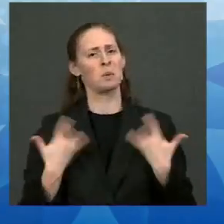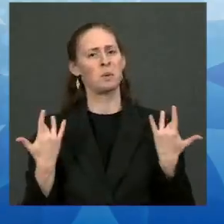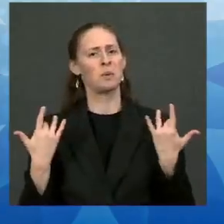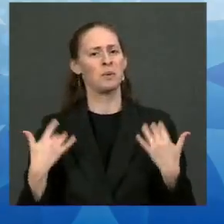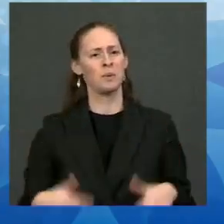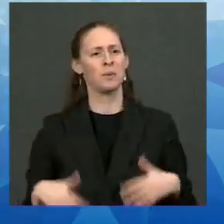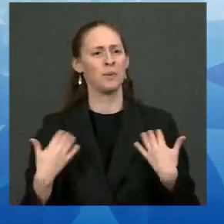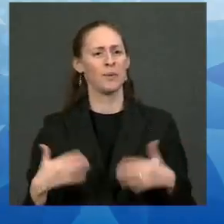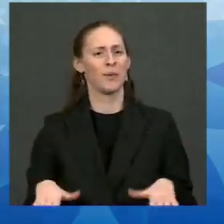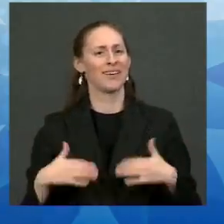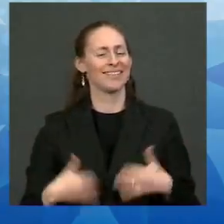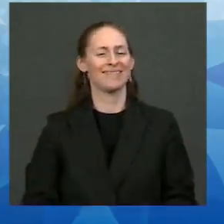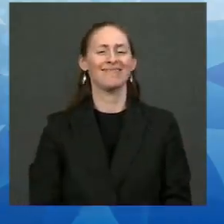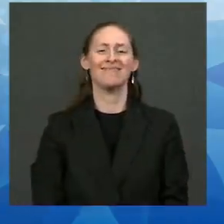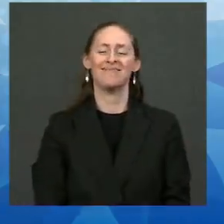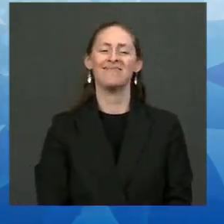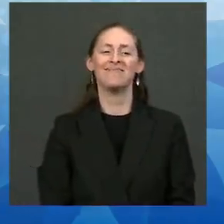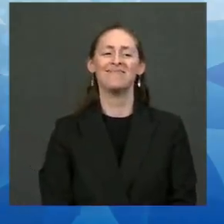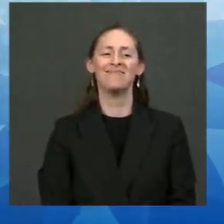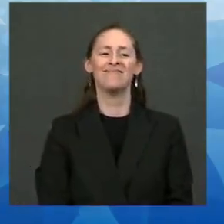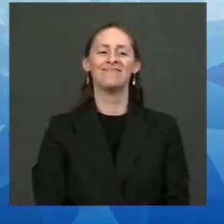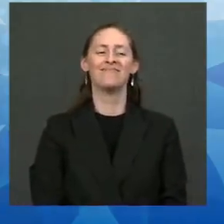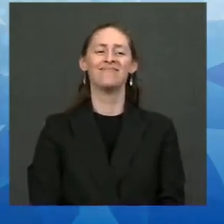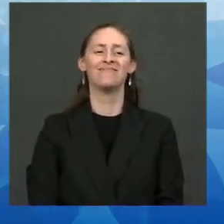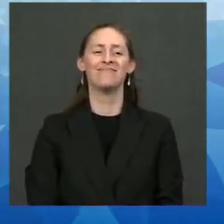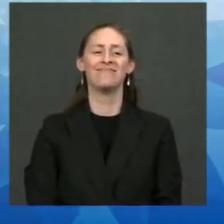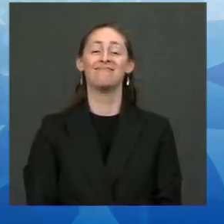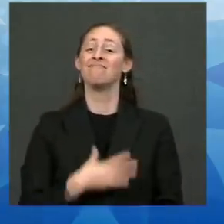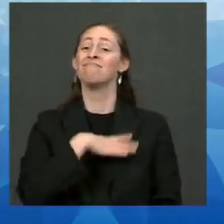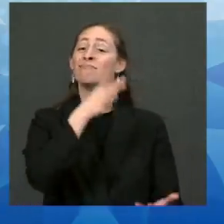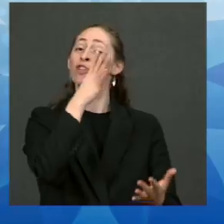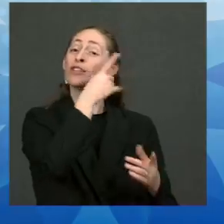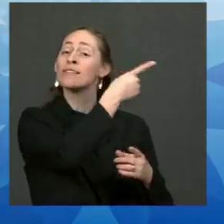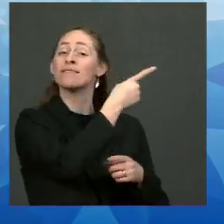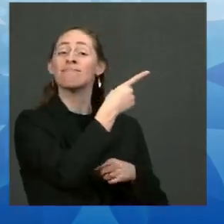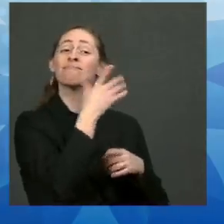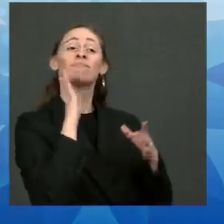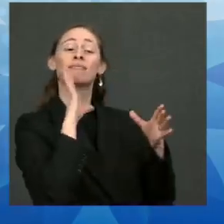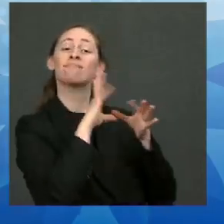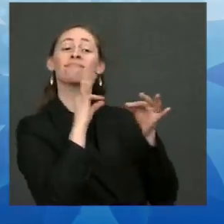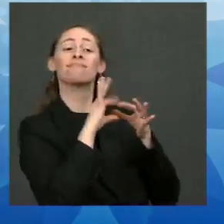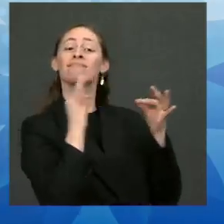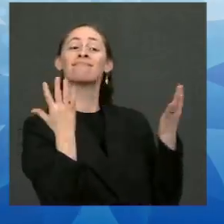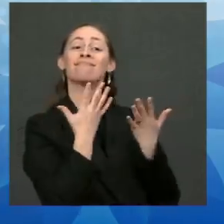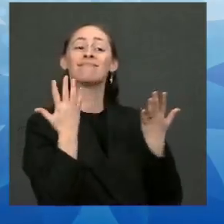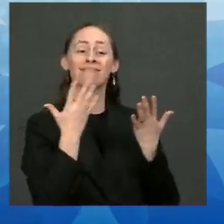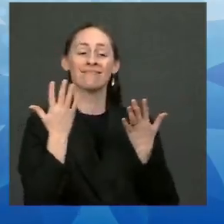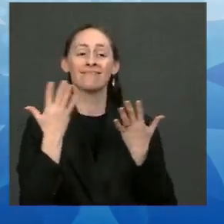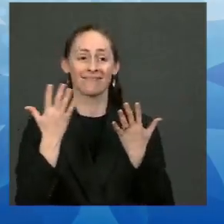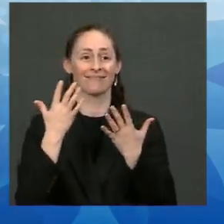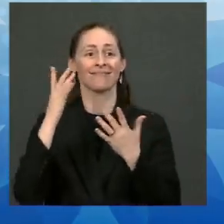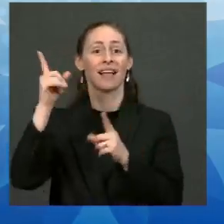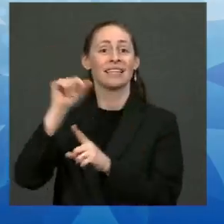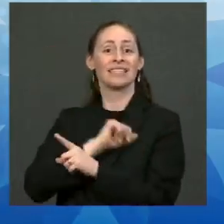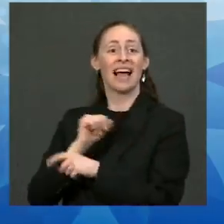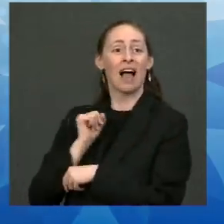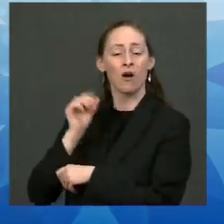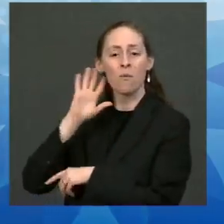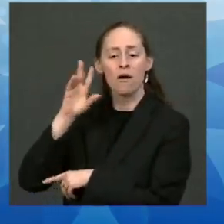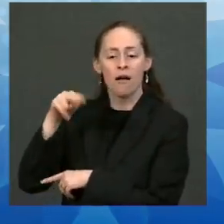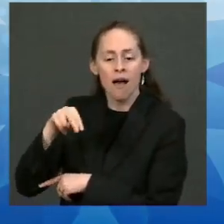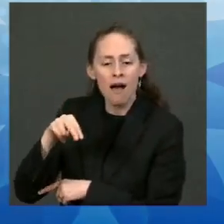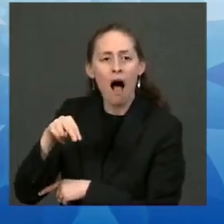I think, as my mother would say, former Senator Danny Inouye is looking down going, finally, finally,